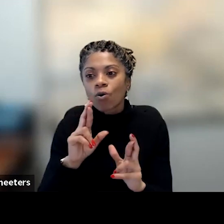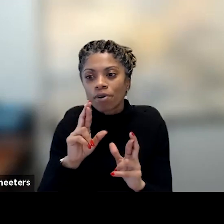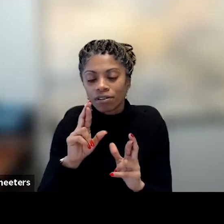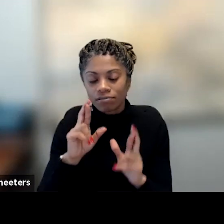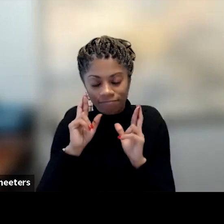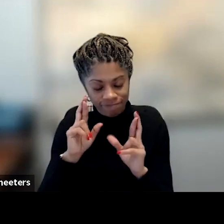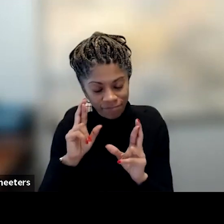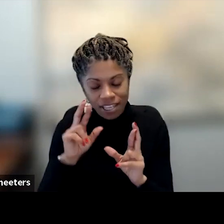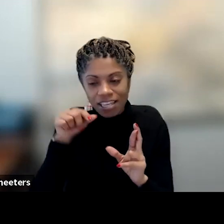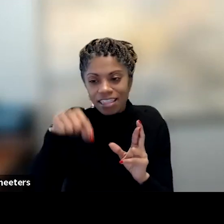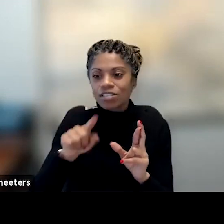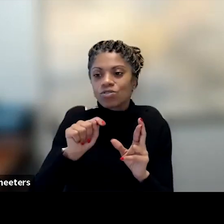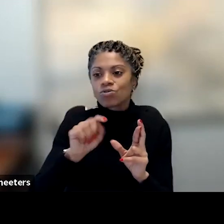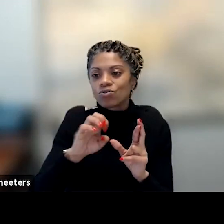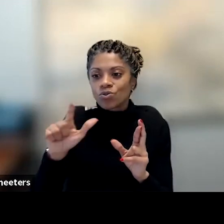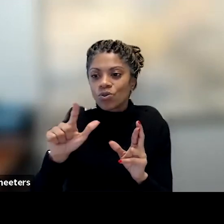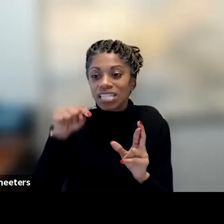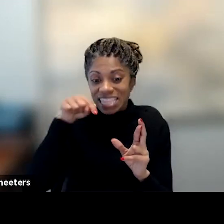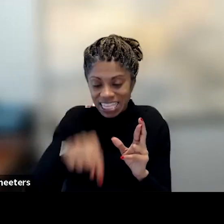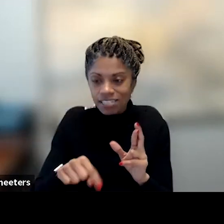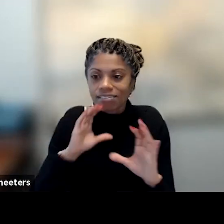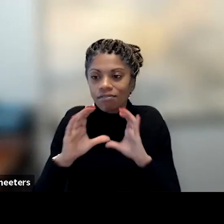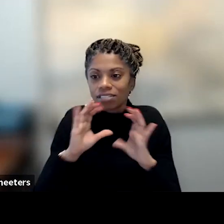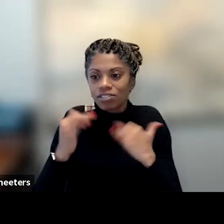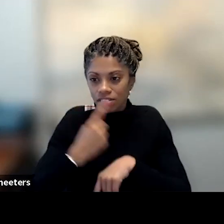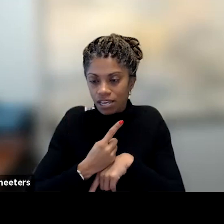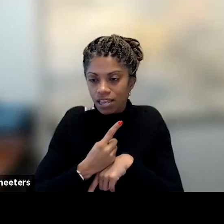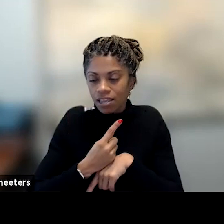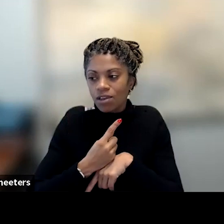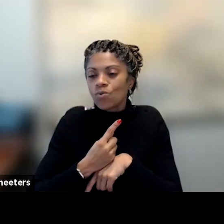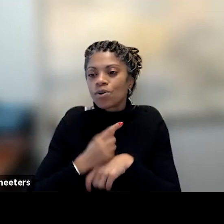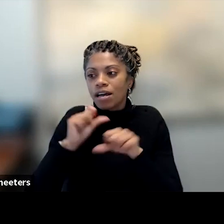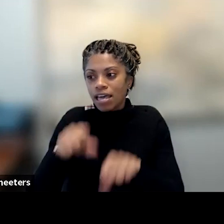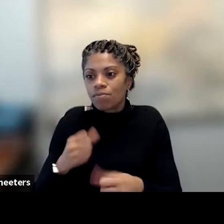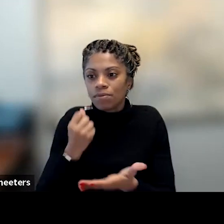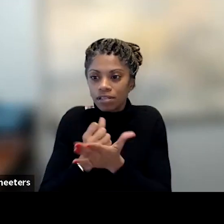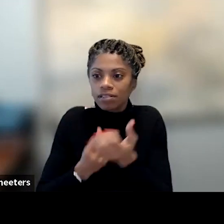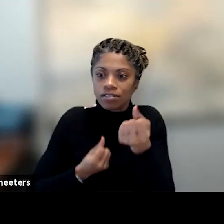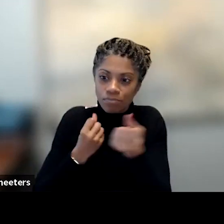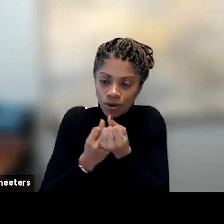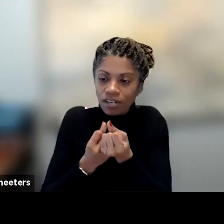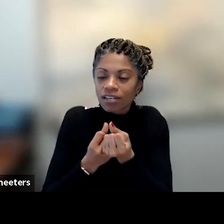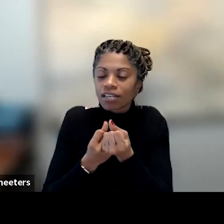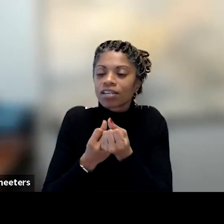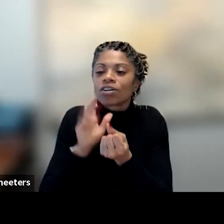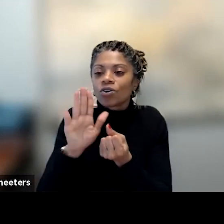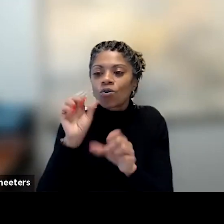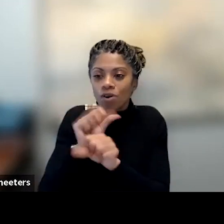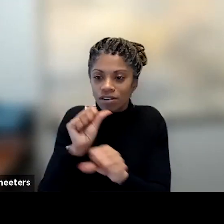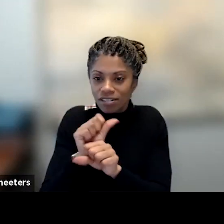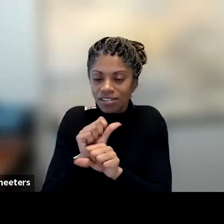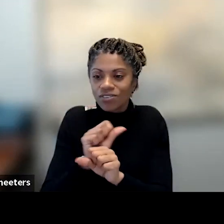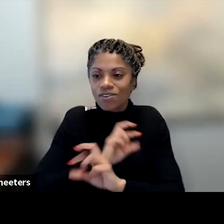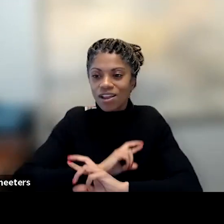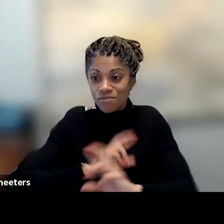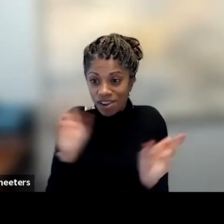dialogue today helps you get more prepared to do that work and to lean into that power. So with that said, I am going to tee up our